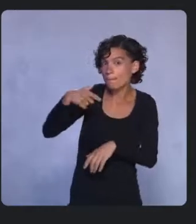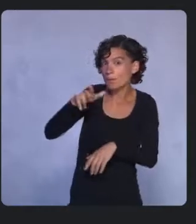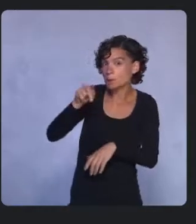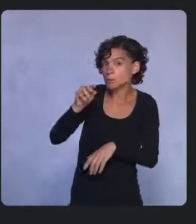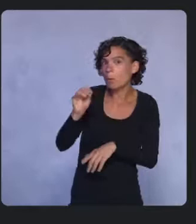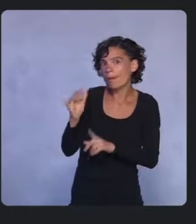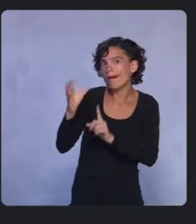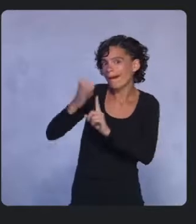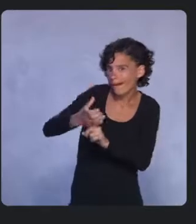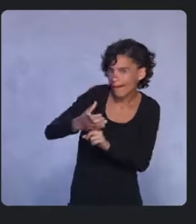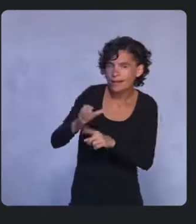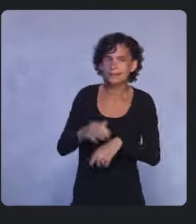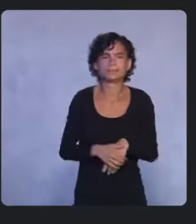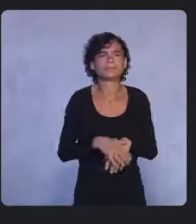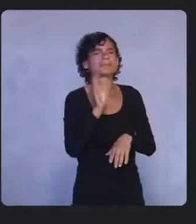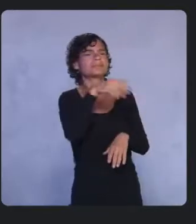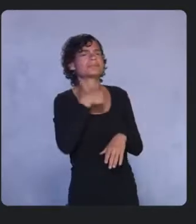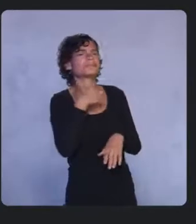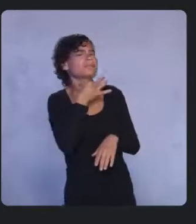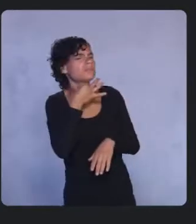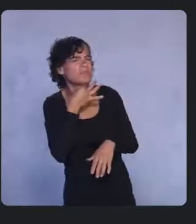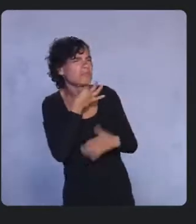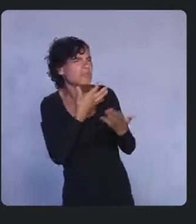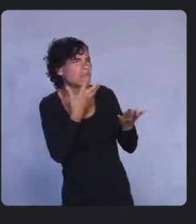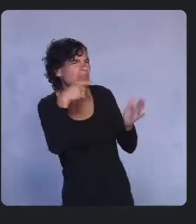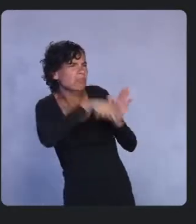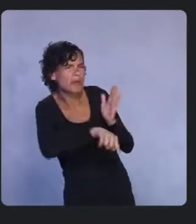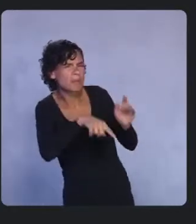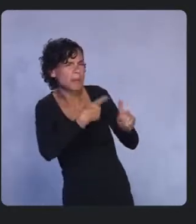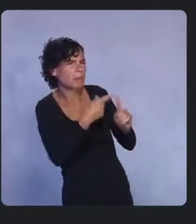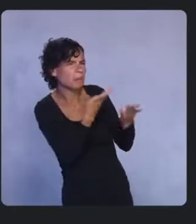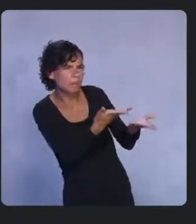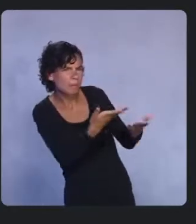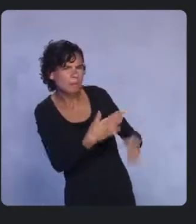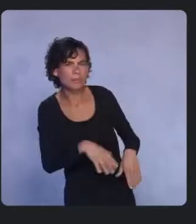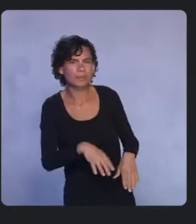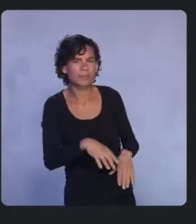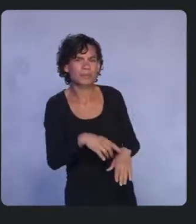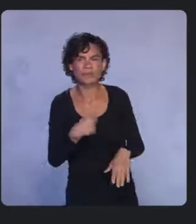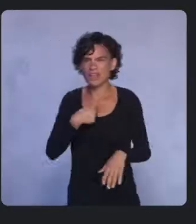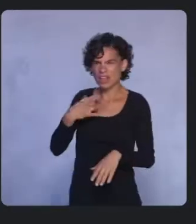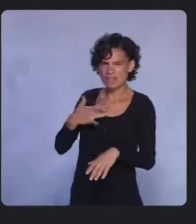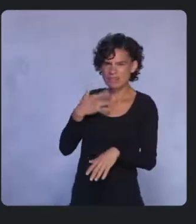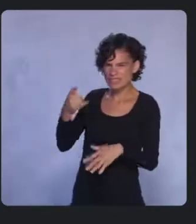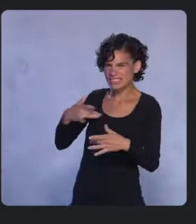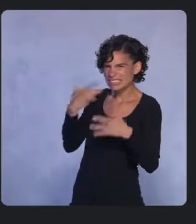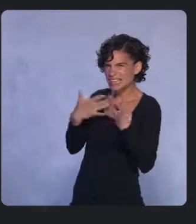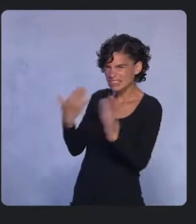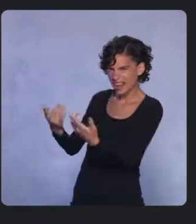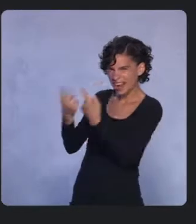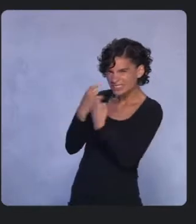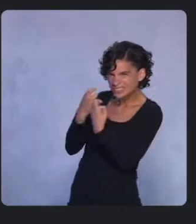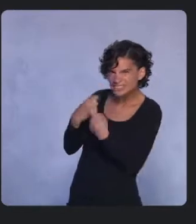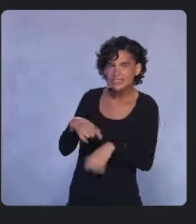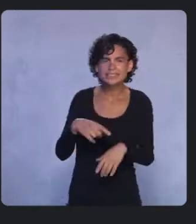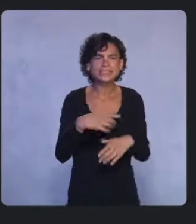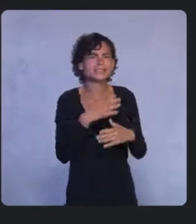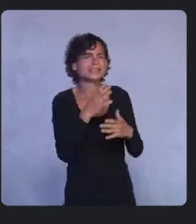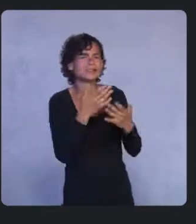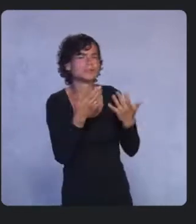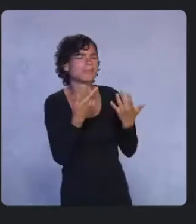I'm so curious about you. I sense your excitement. Ask me anything. Tell me what I would see if I